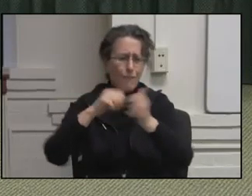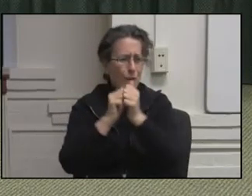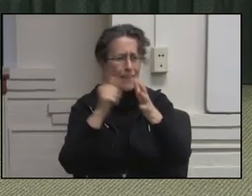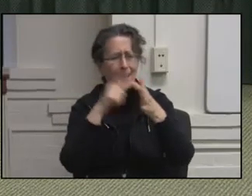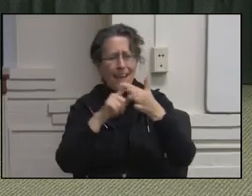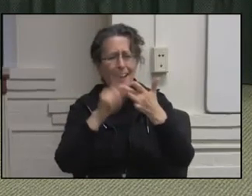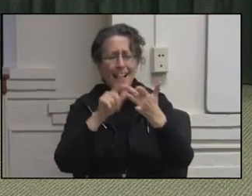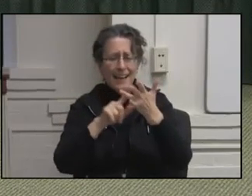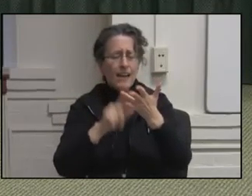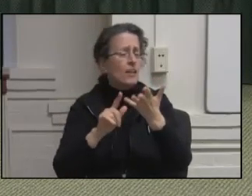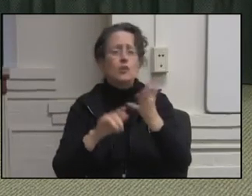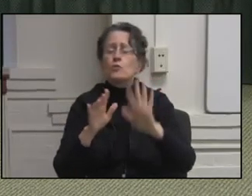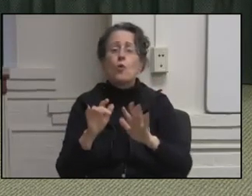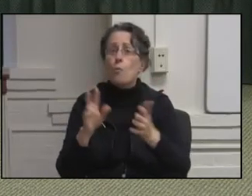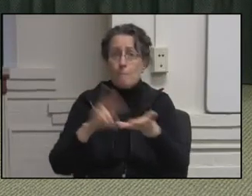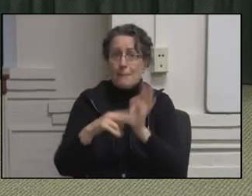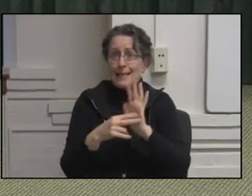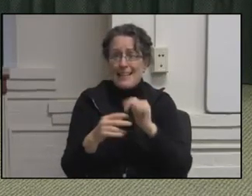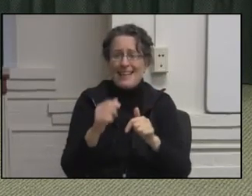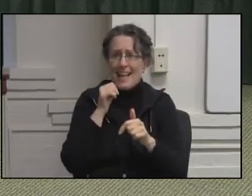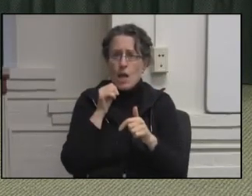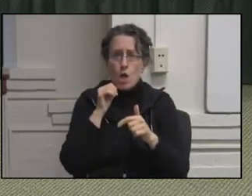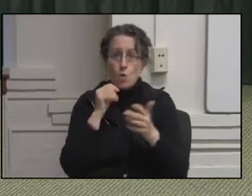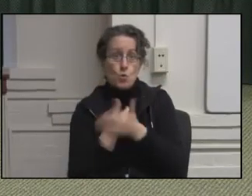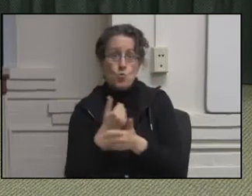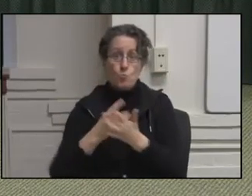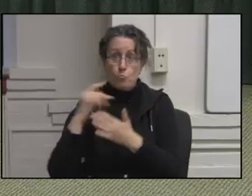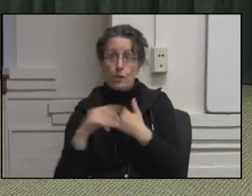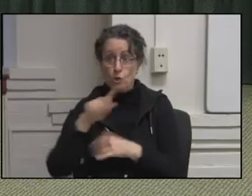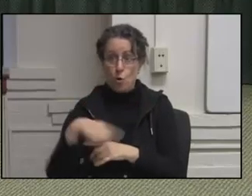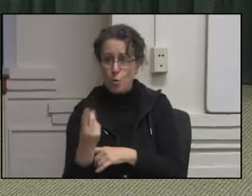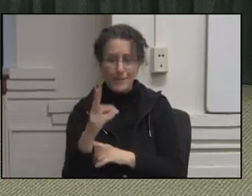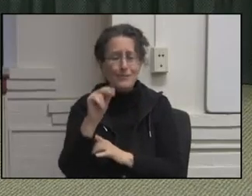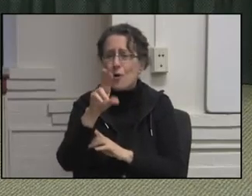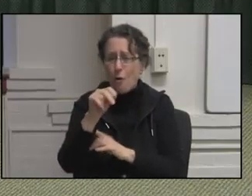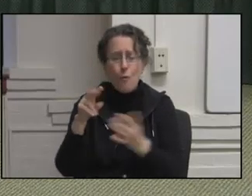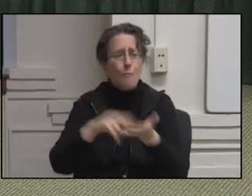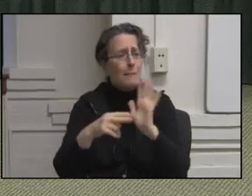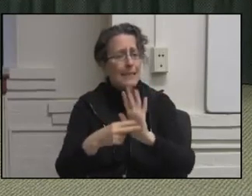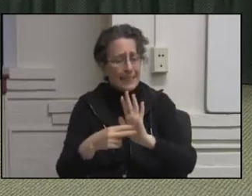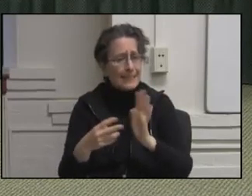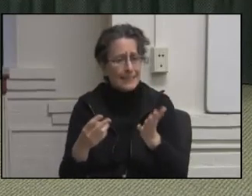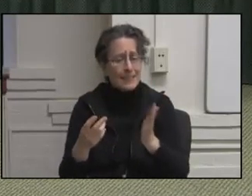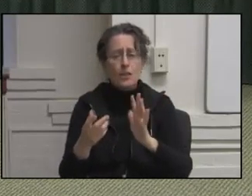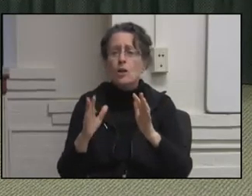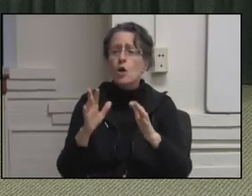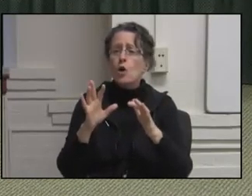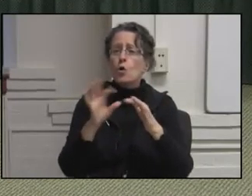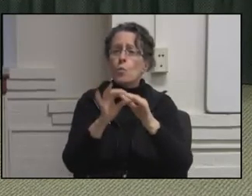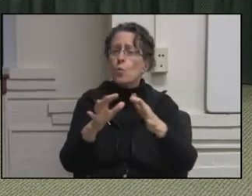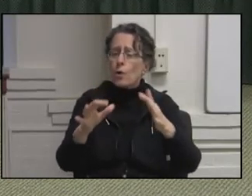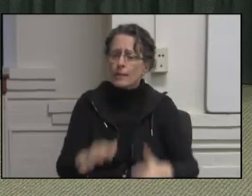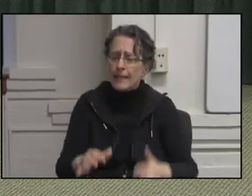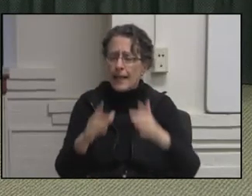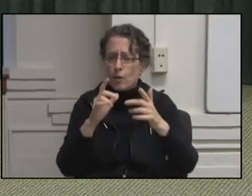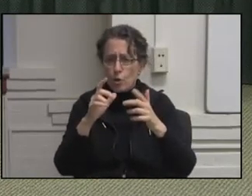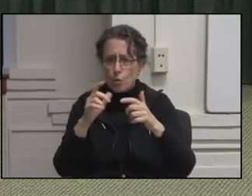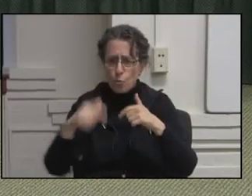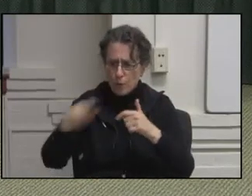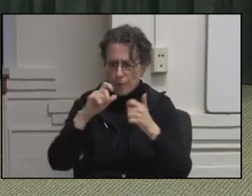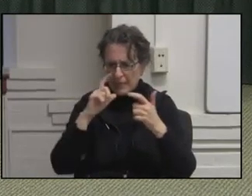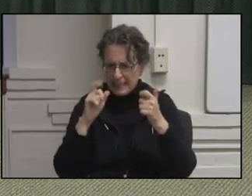lot of these. Yes. So it really is a matter of the community deciding or determining, not necessarily these specific things, but what really